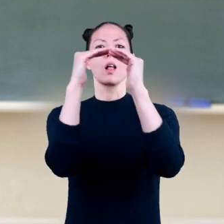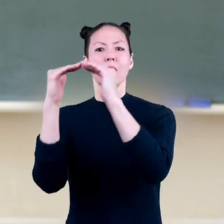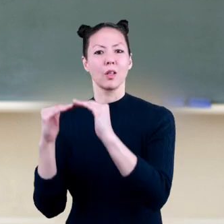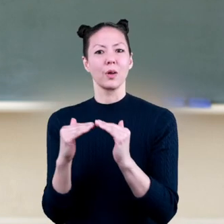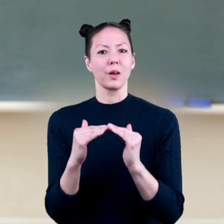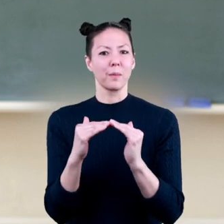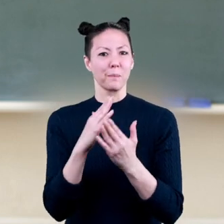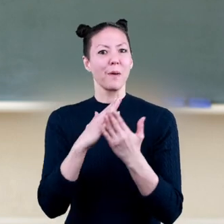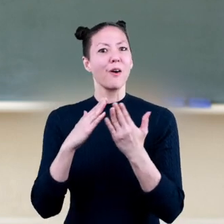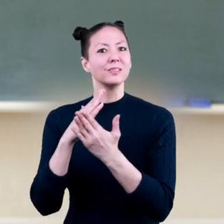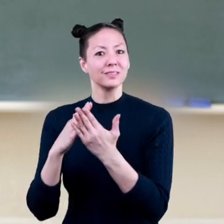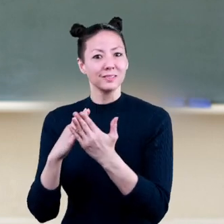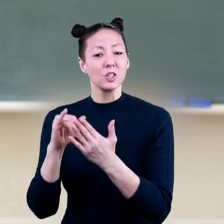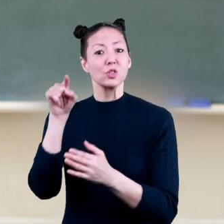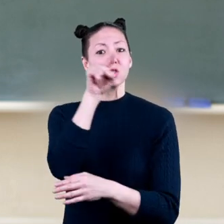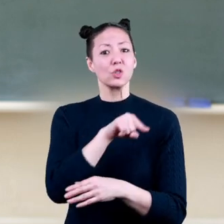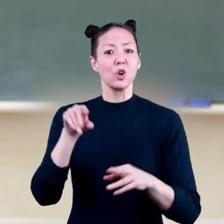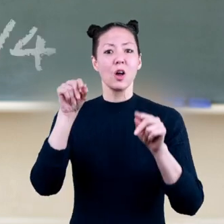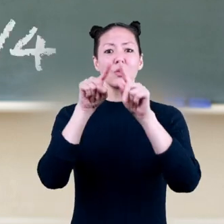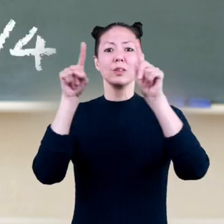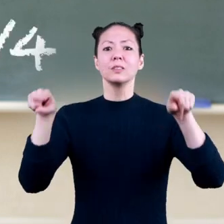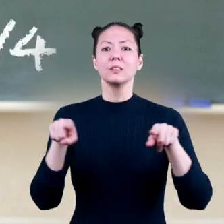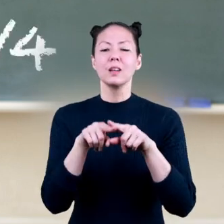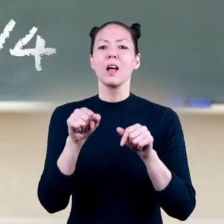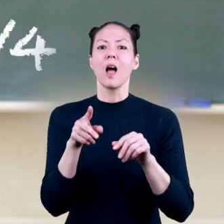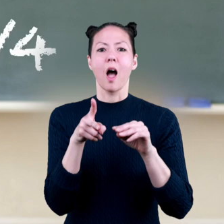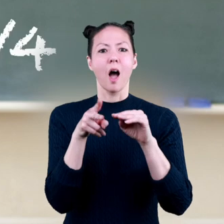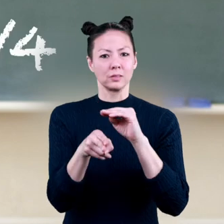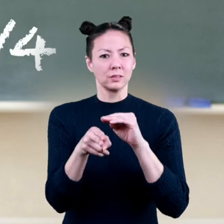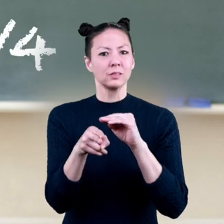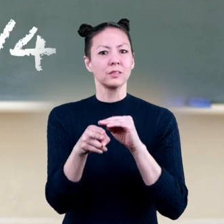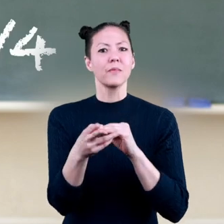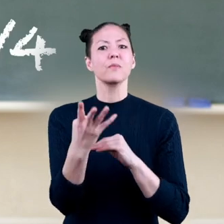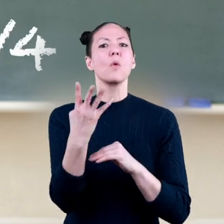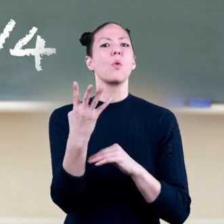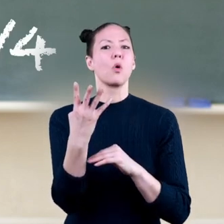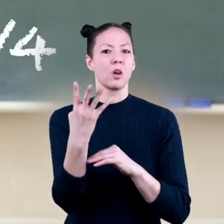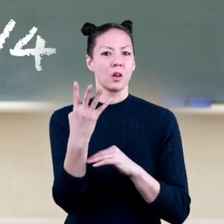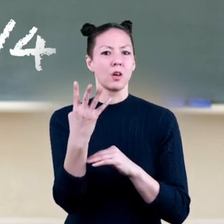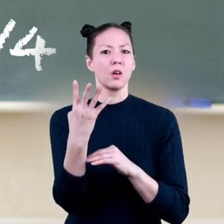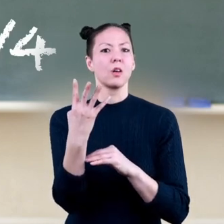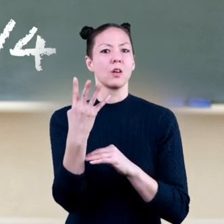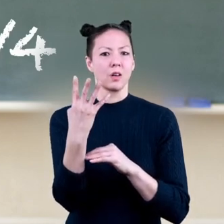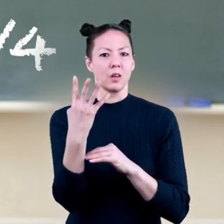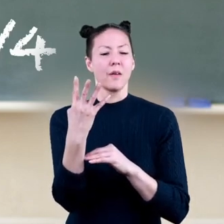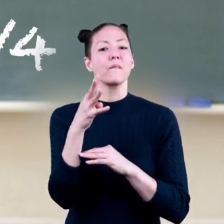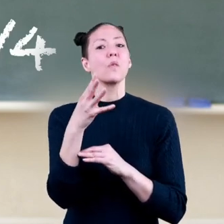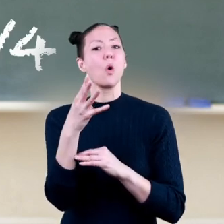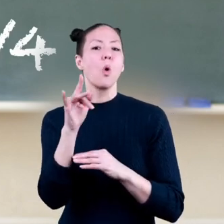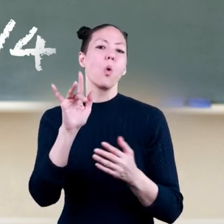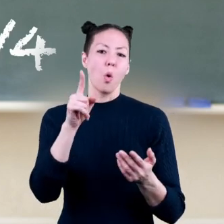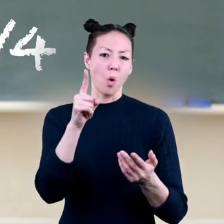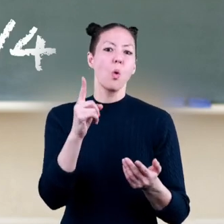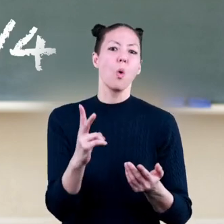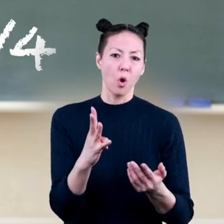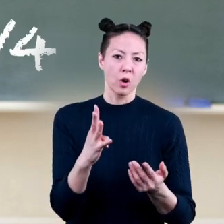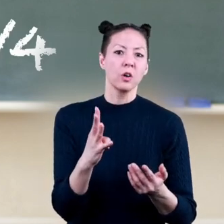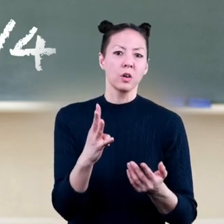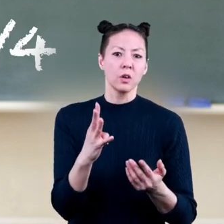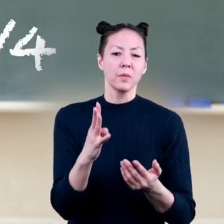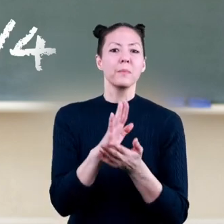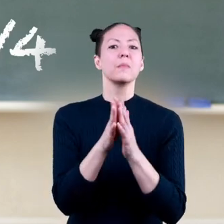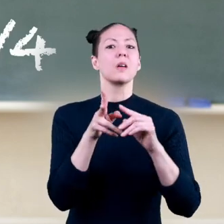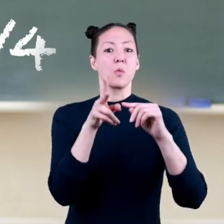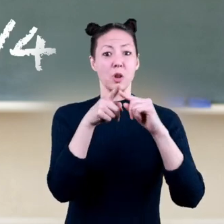equal parts. Circles and rectangles can also be cut into fourths or quarters. Fourths and quarters